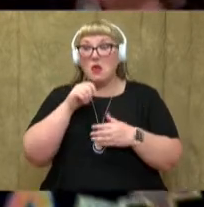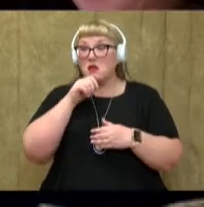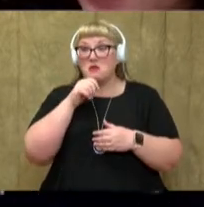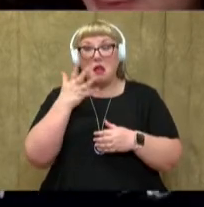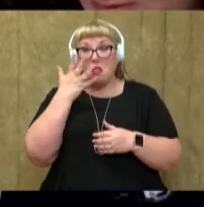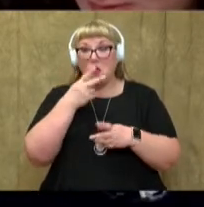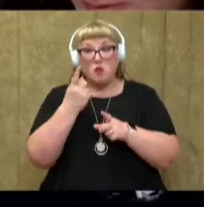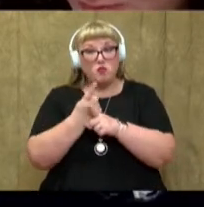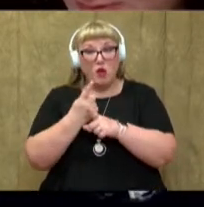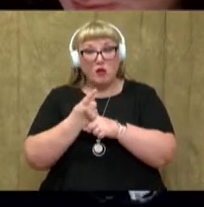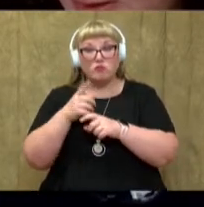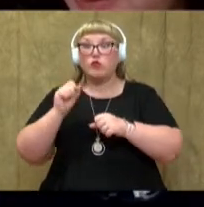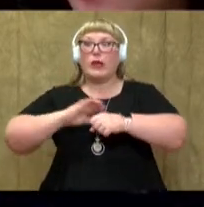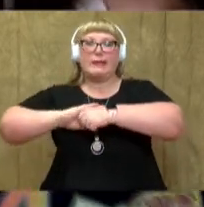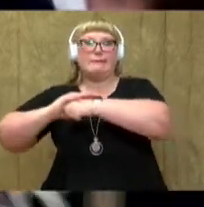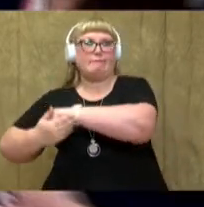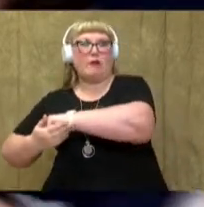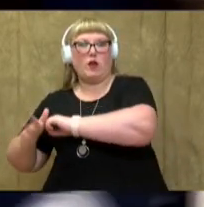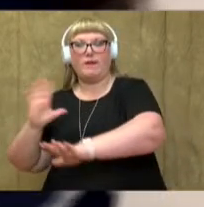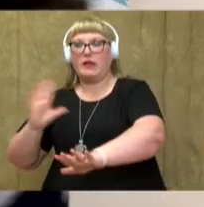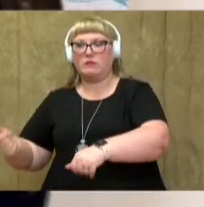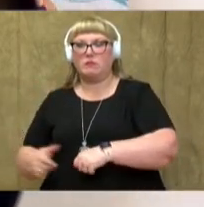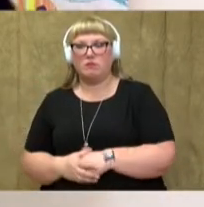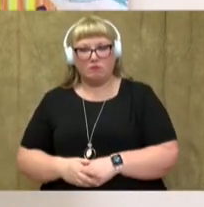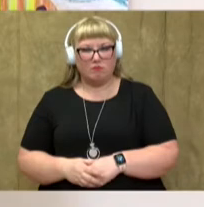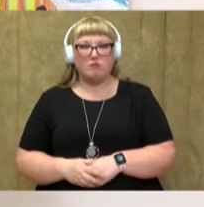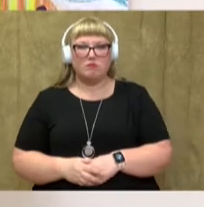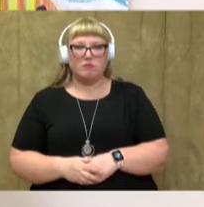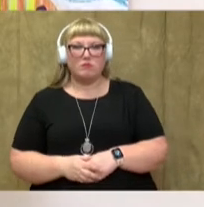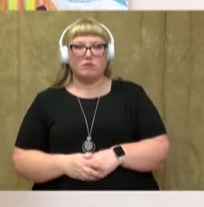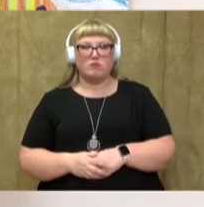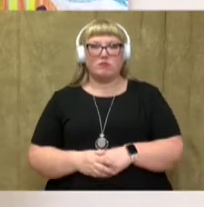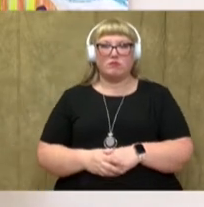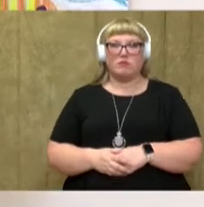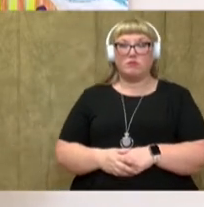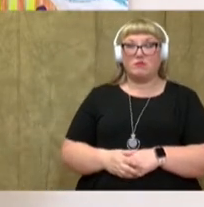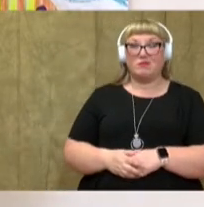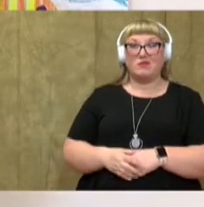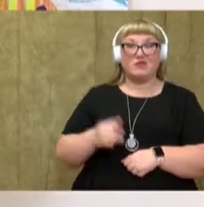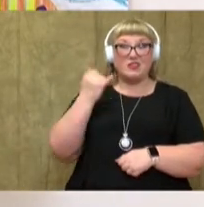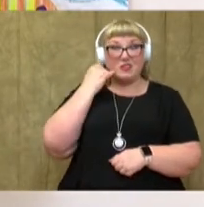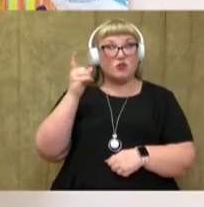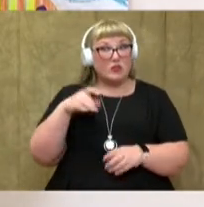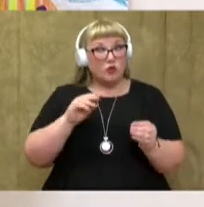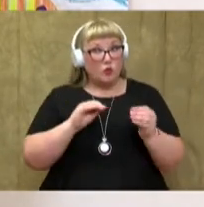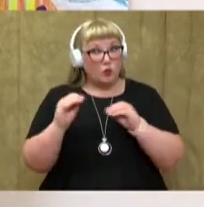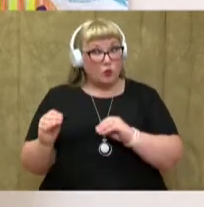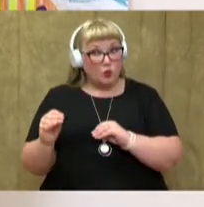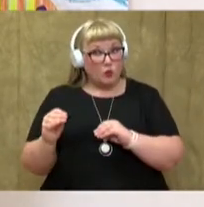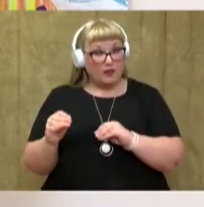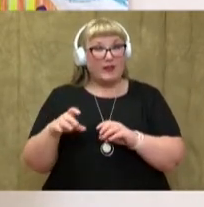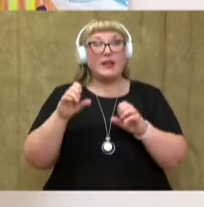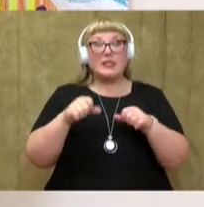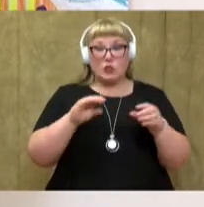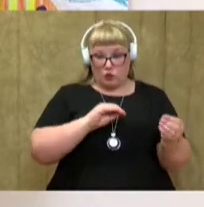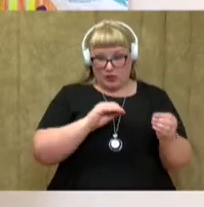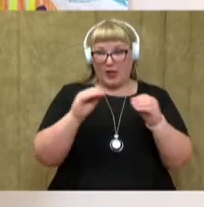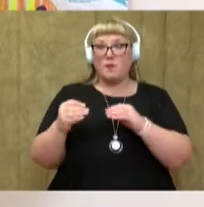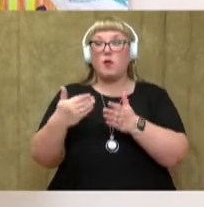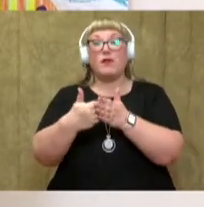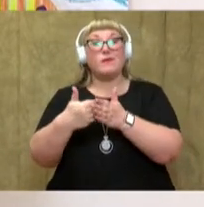it up with something else. Or if you need to move it around, you can move it